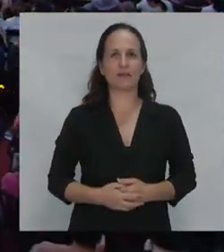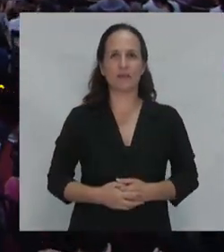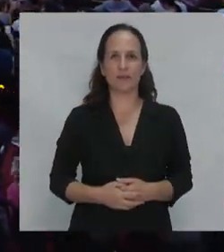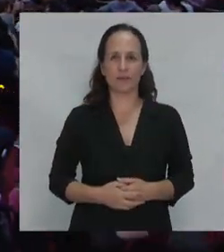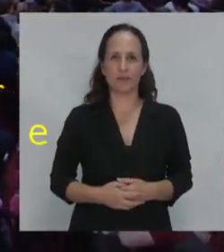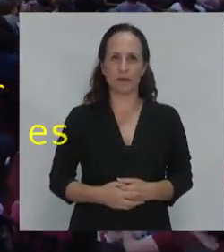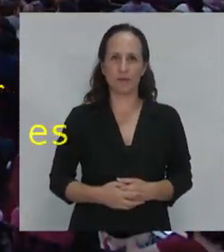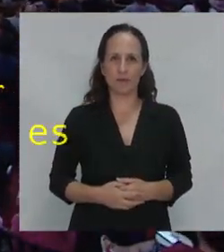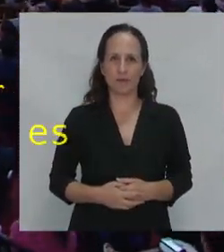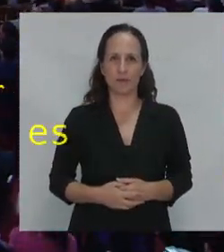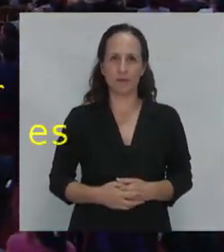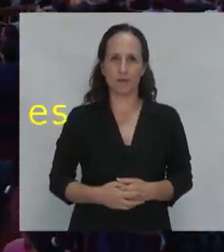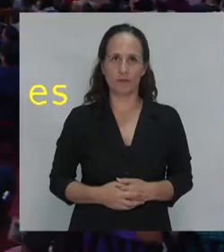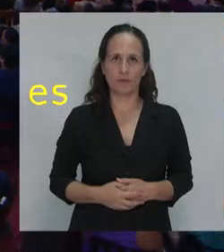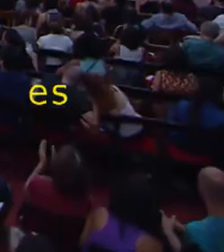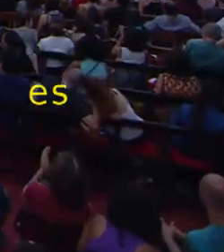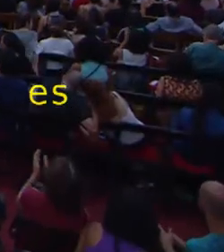Thank you.